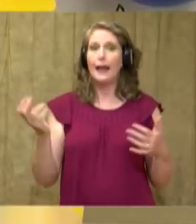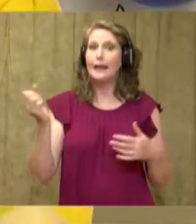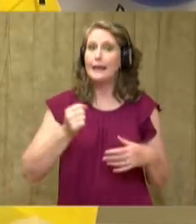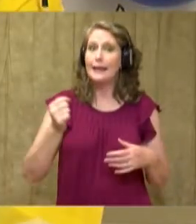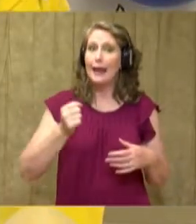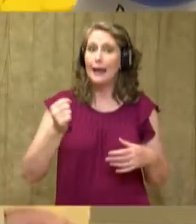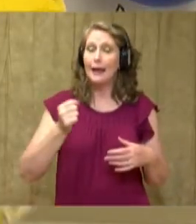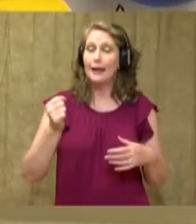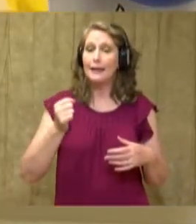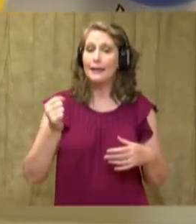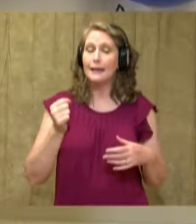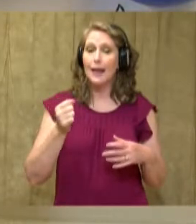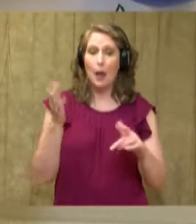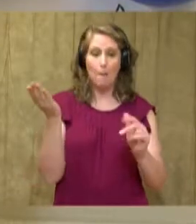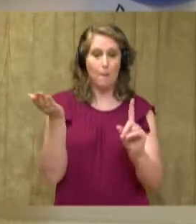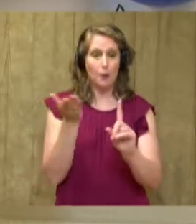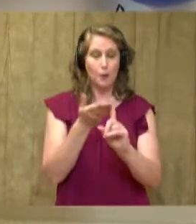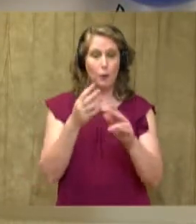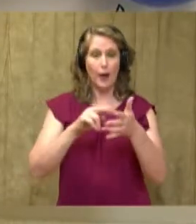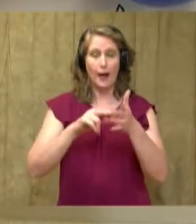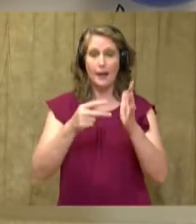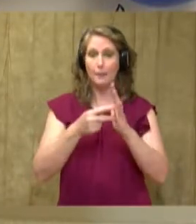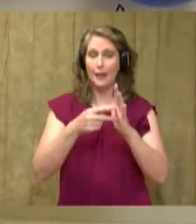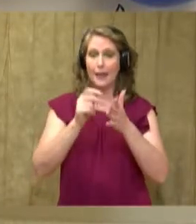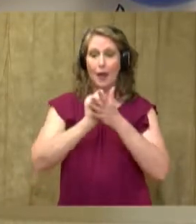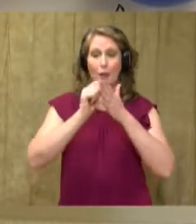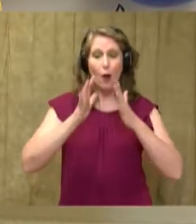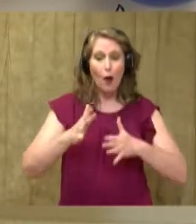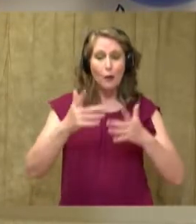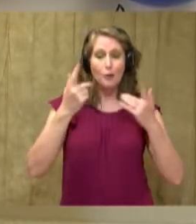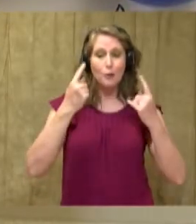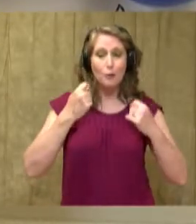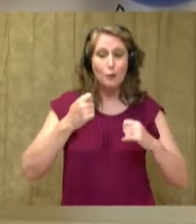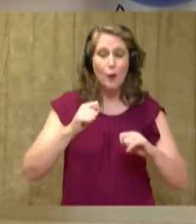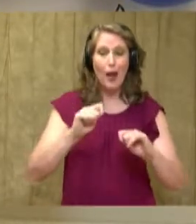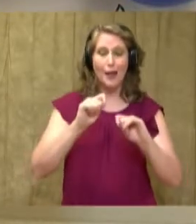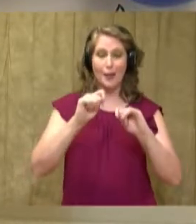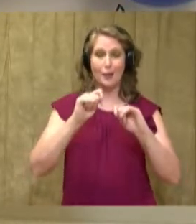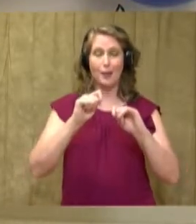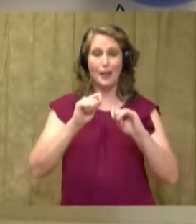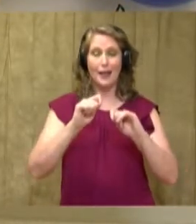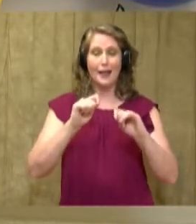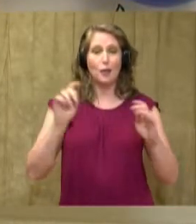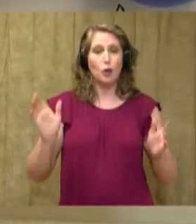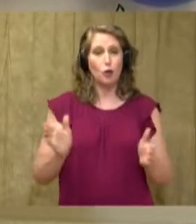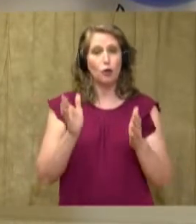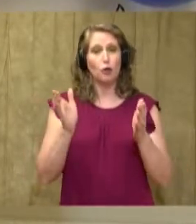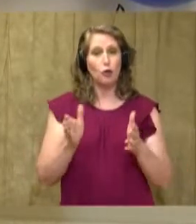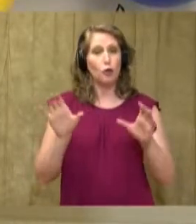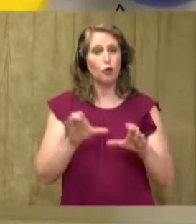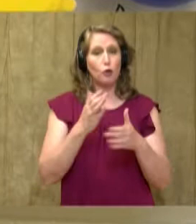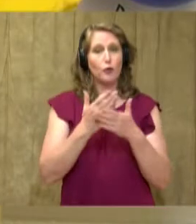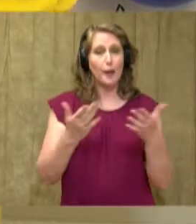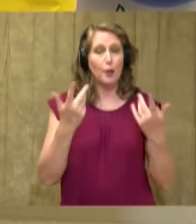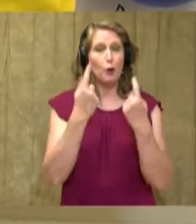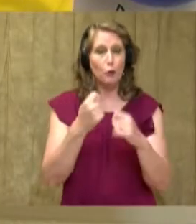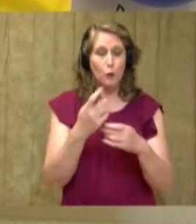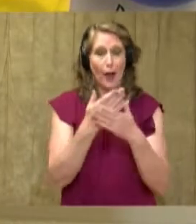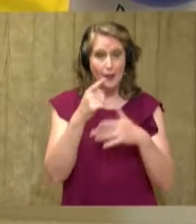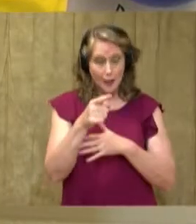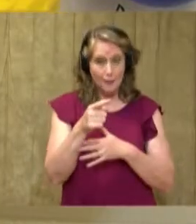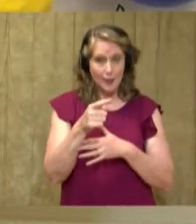Yes, okay. To persuade means the author is trying to get you to do or try something. Good job. Did y'all read